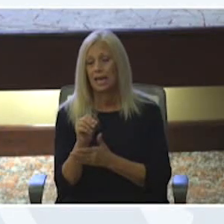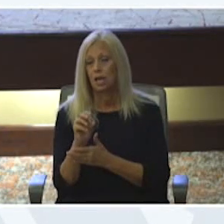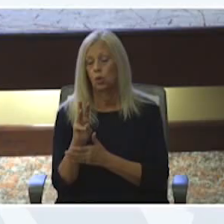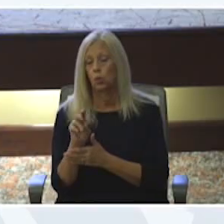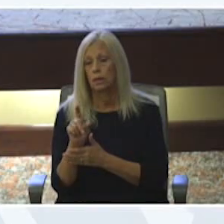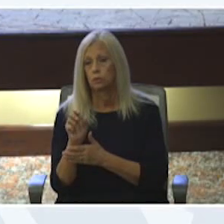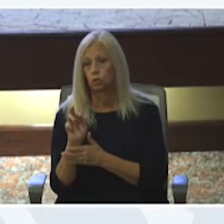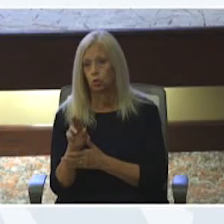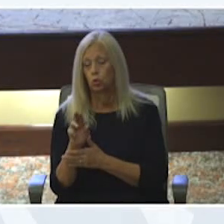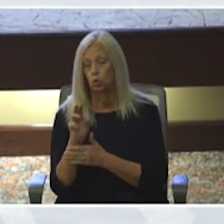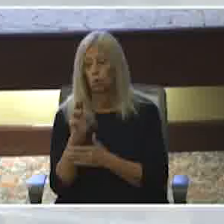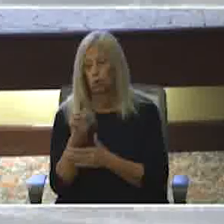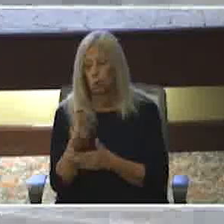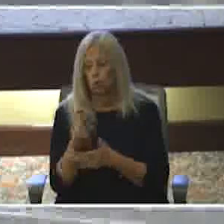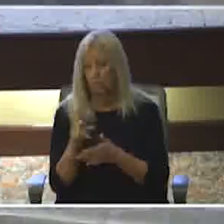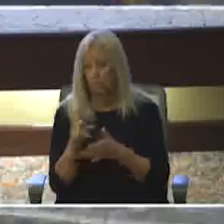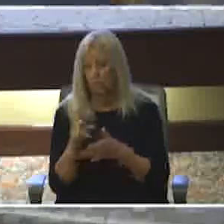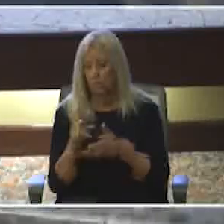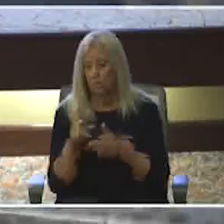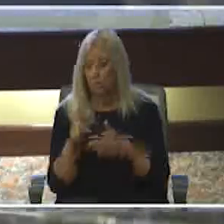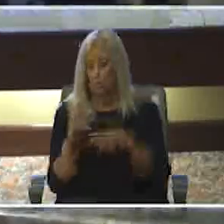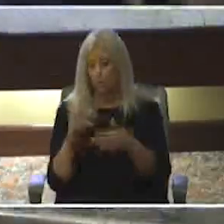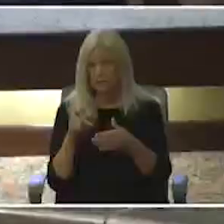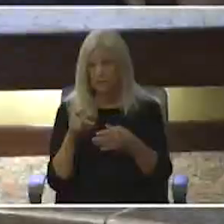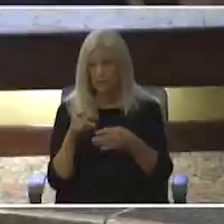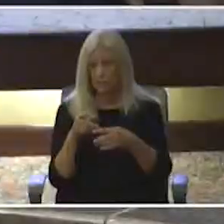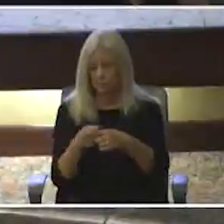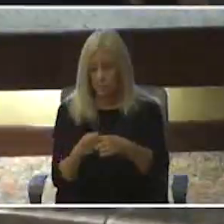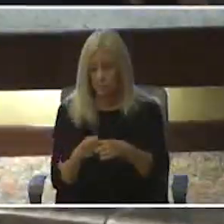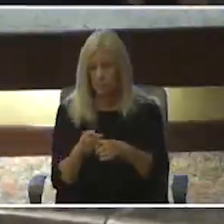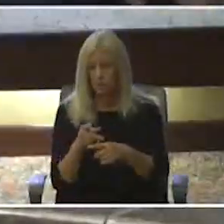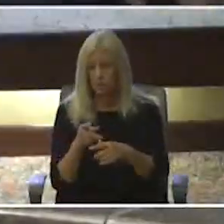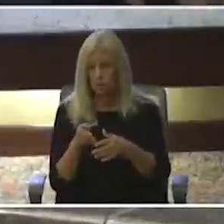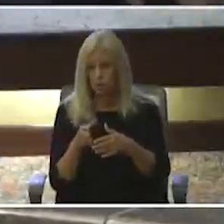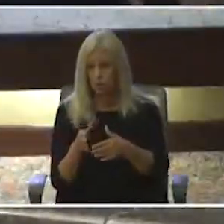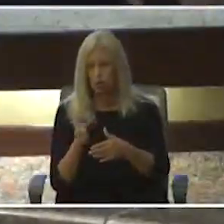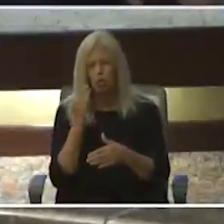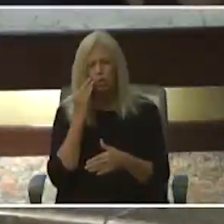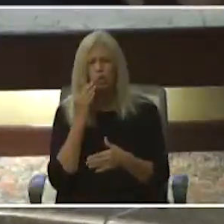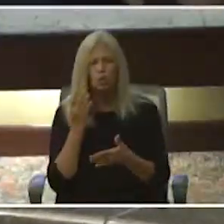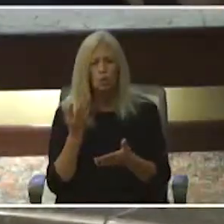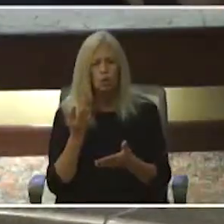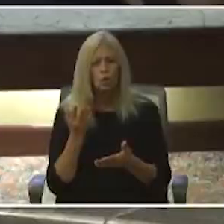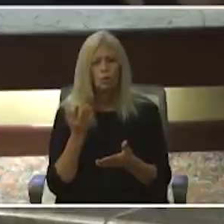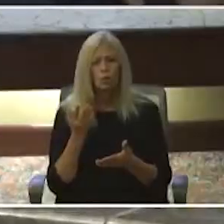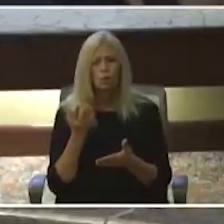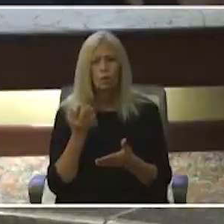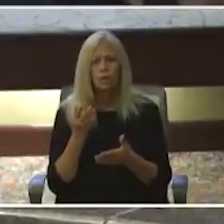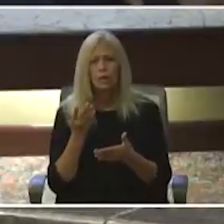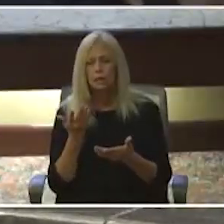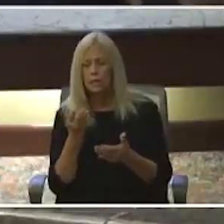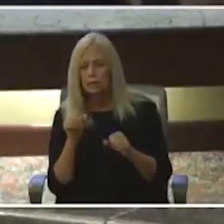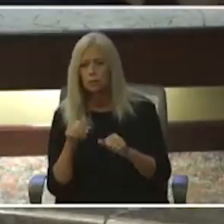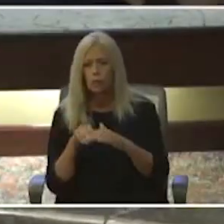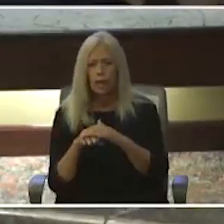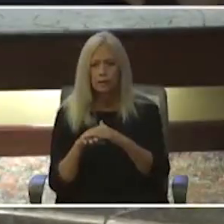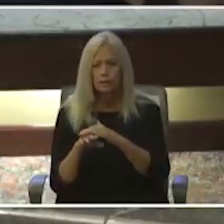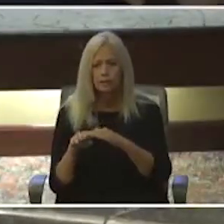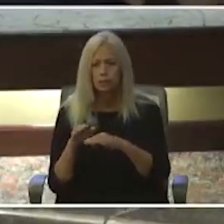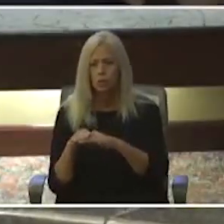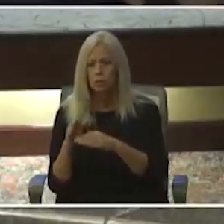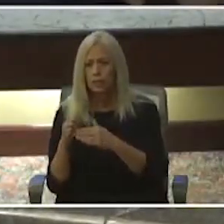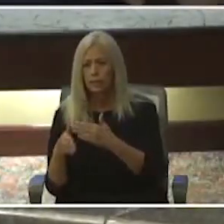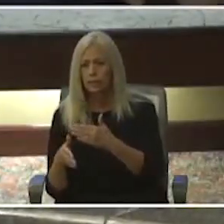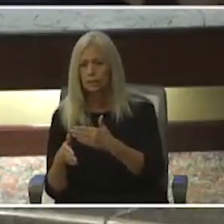meets the road at some point or up to the? Yes. You know what I'm saying? I Like think to so. kind of access it on that end?